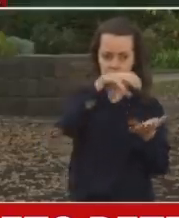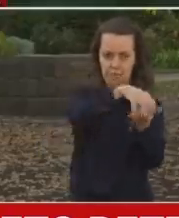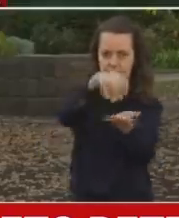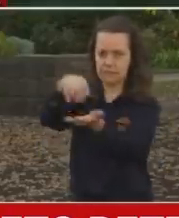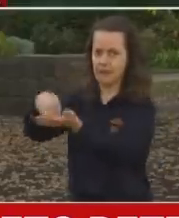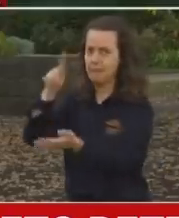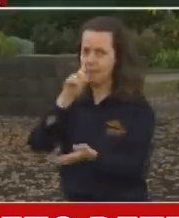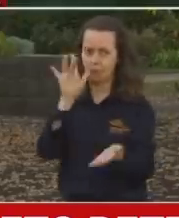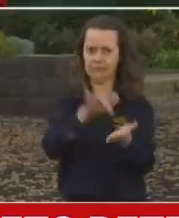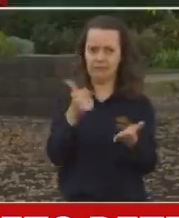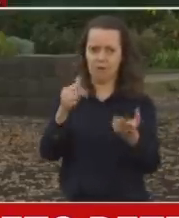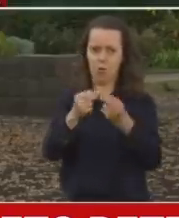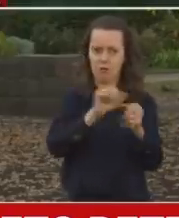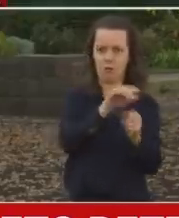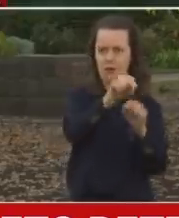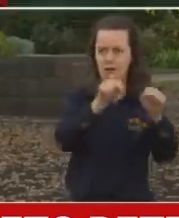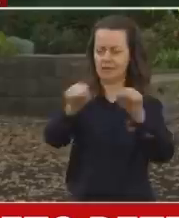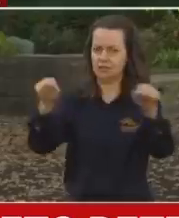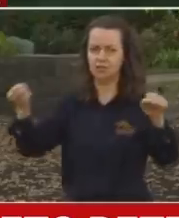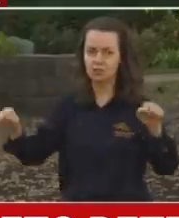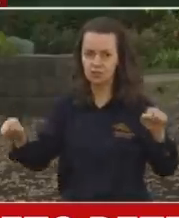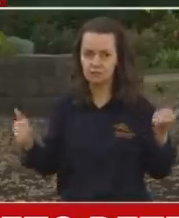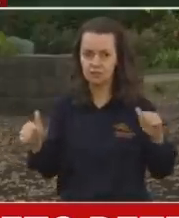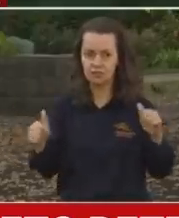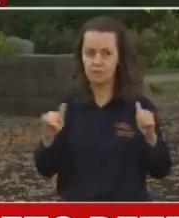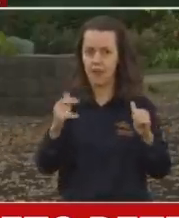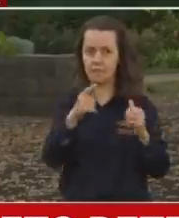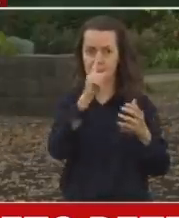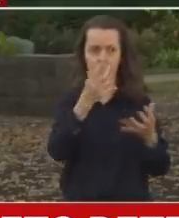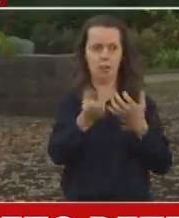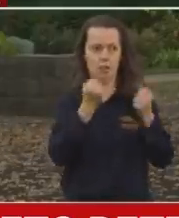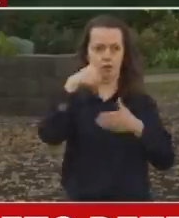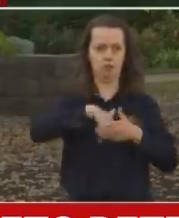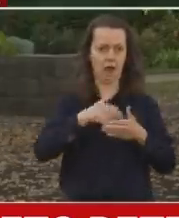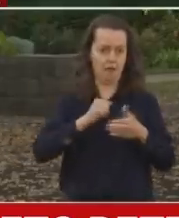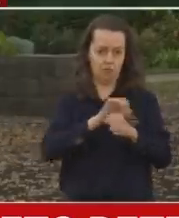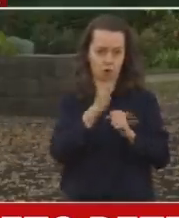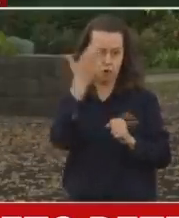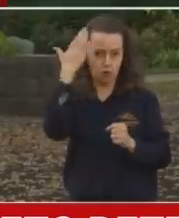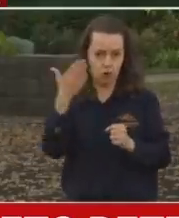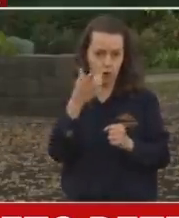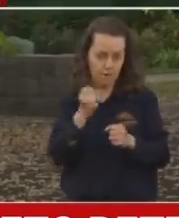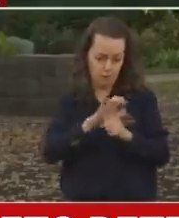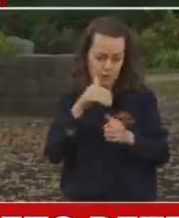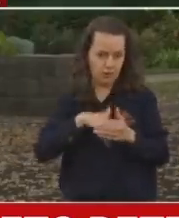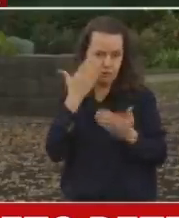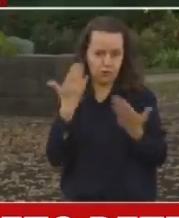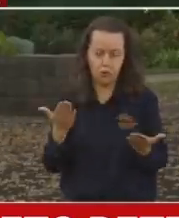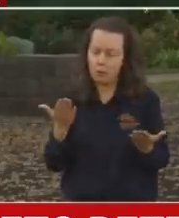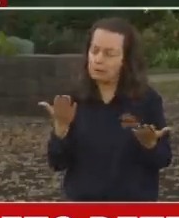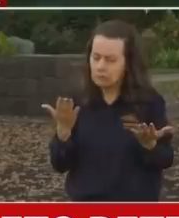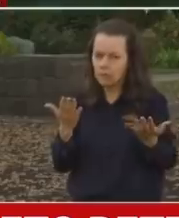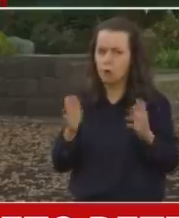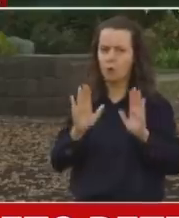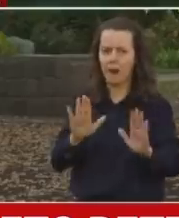as Professor Sutton has said, through the course of this circuit breaker lockdown, and we'll be able to provide advice based on public